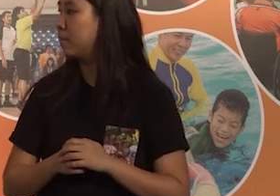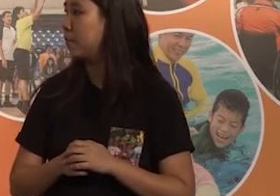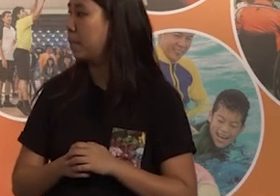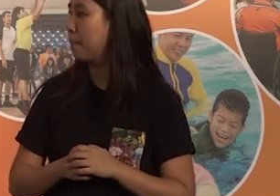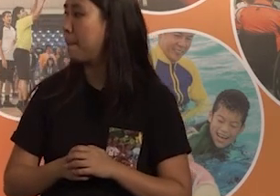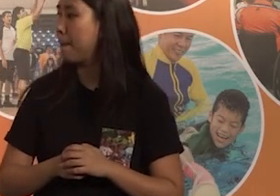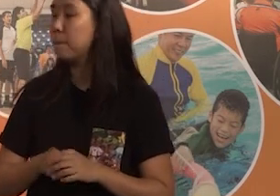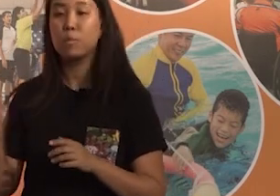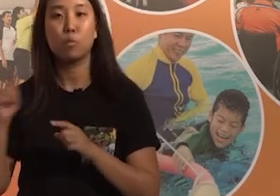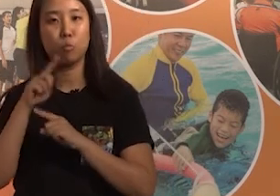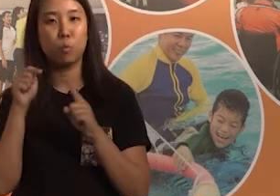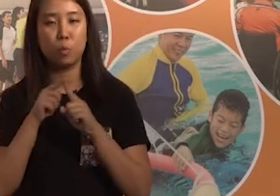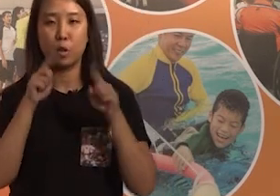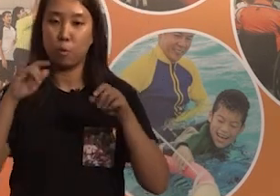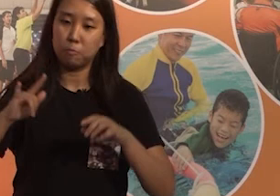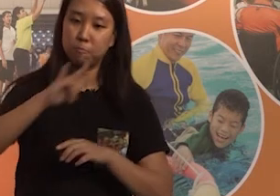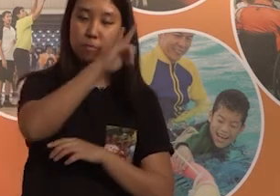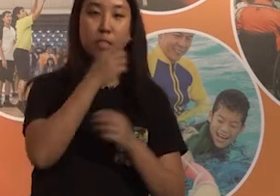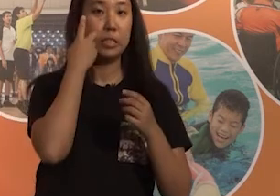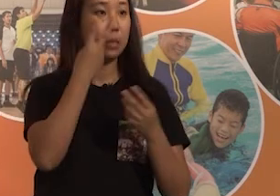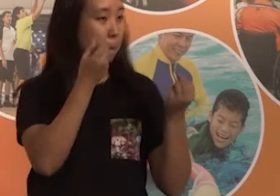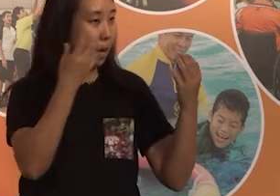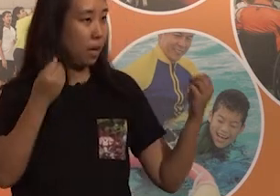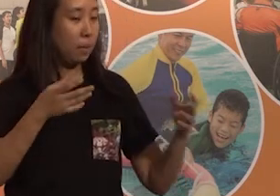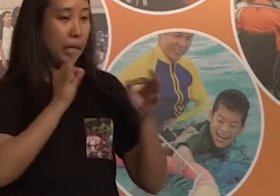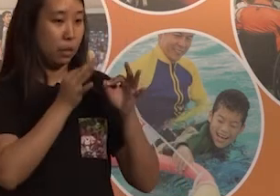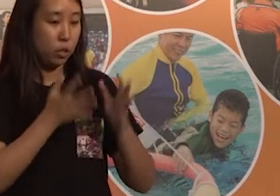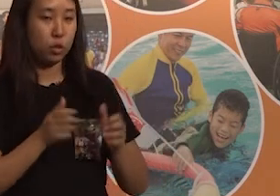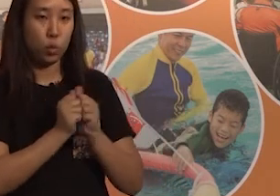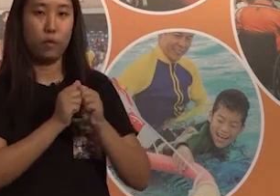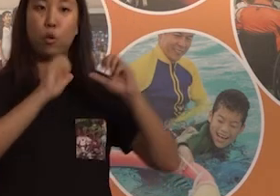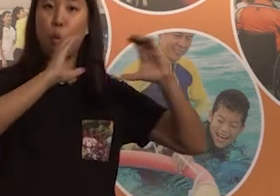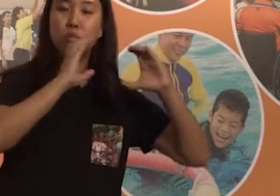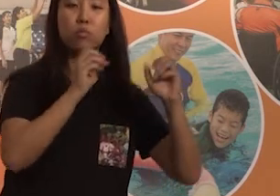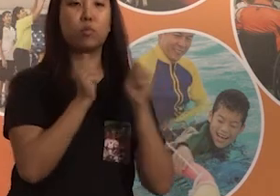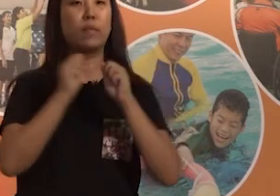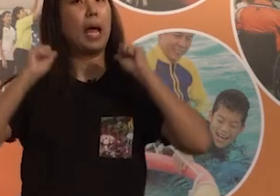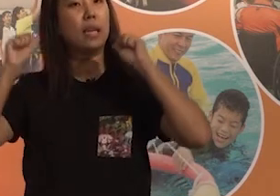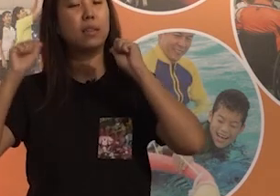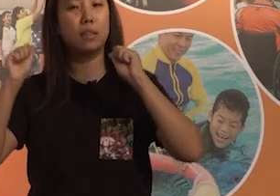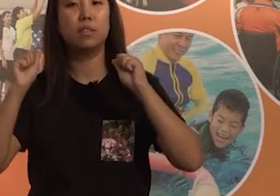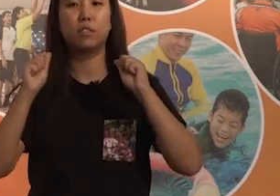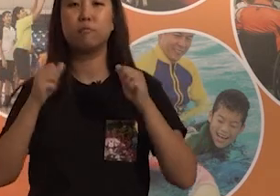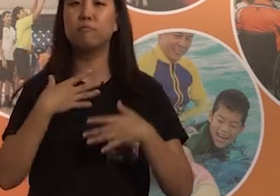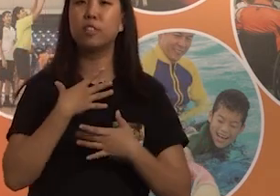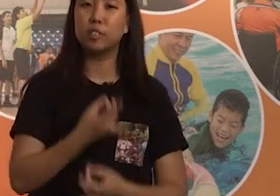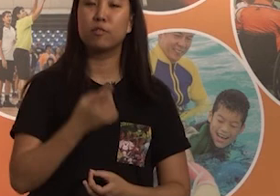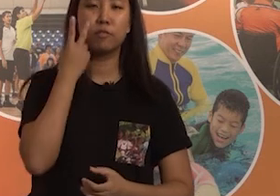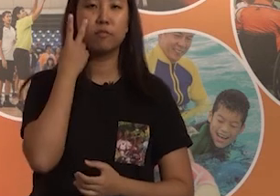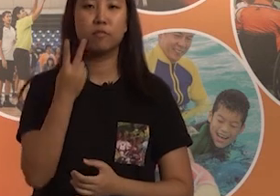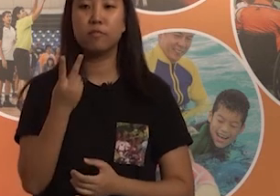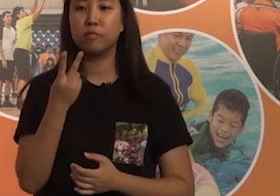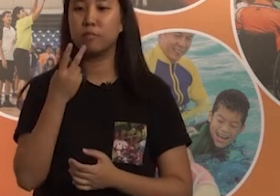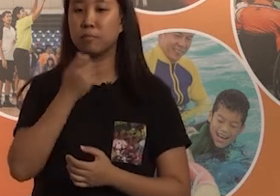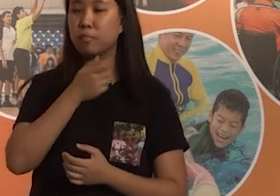I was in overseas, I see a lot of interpreters with the coaches, with the athletes. So I felt that it was very interesting, because